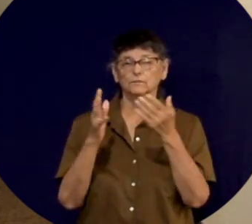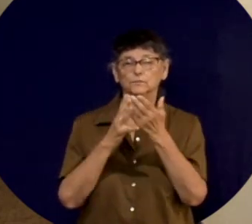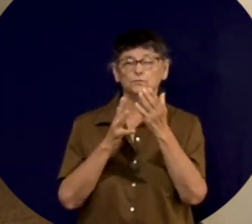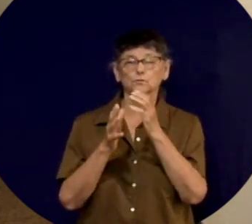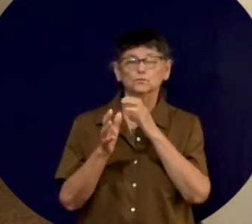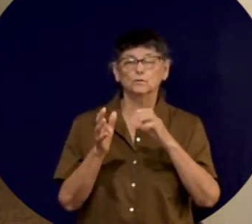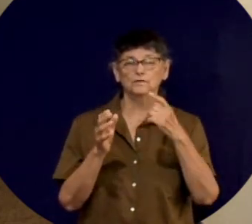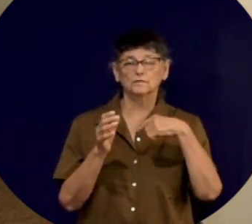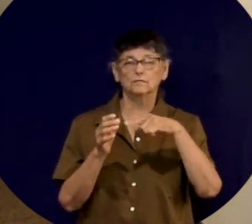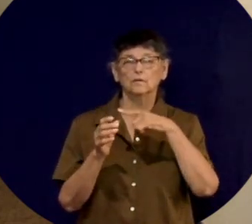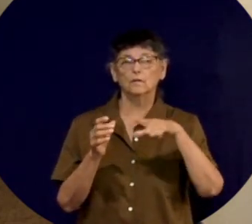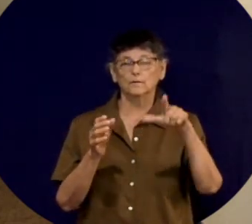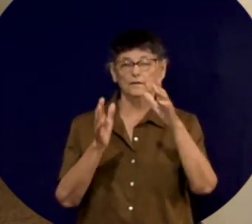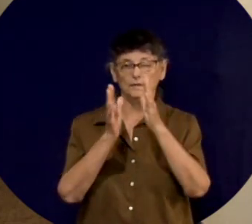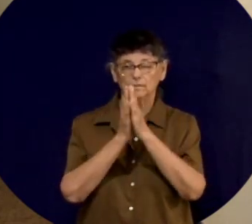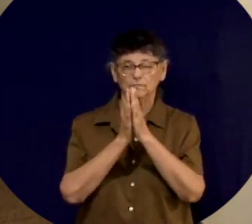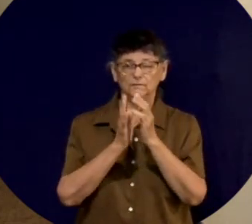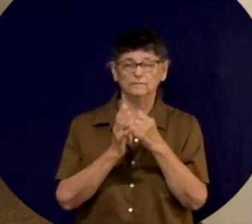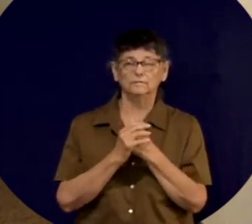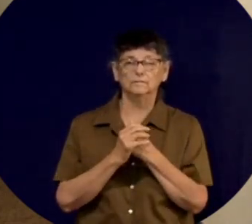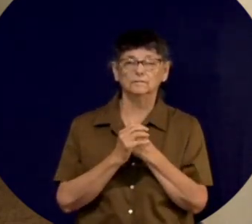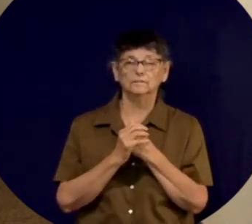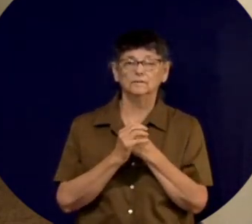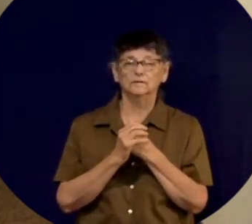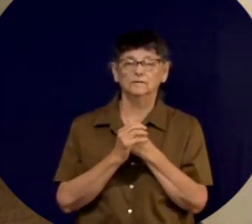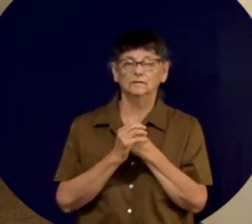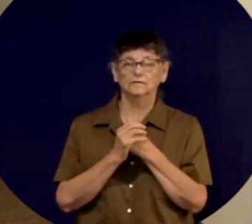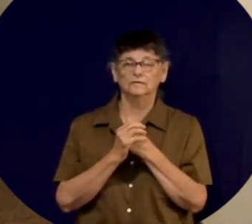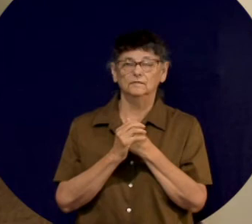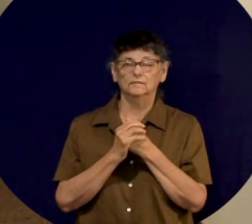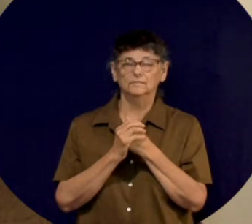through Christ our Lord.